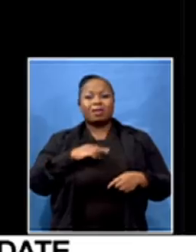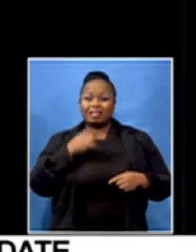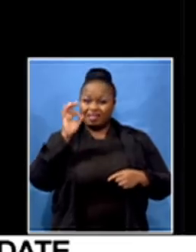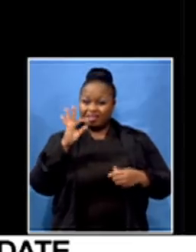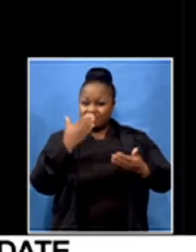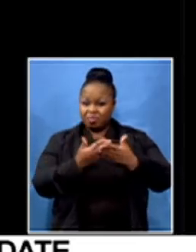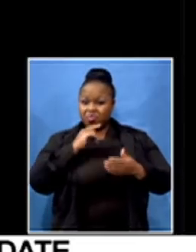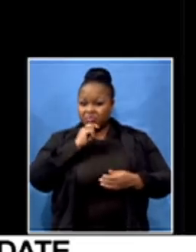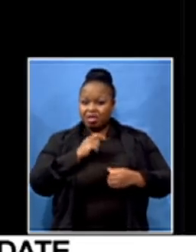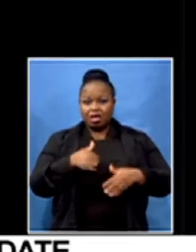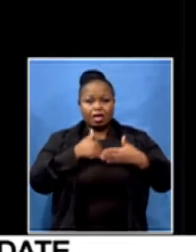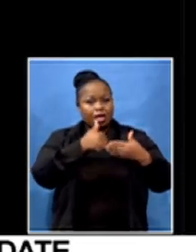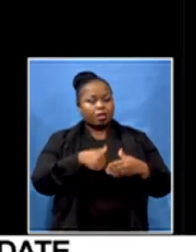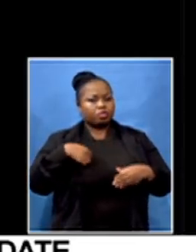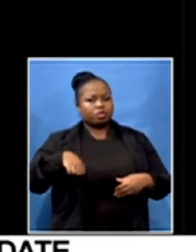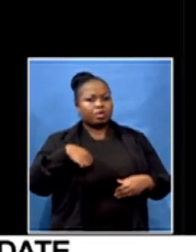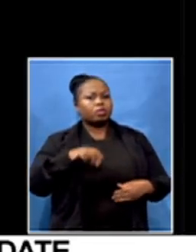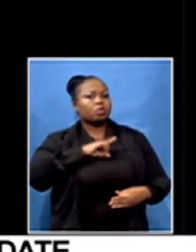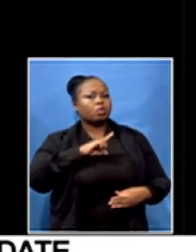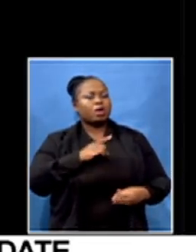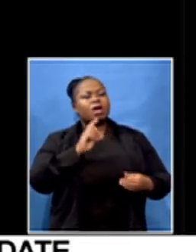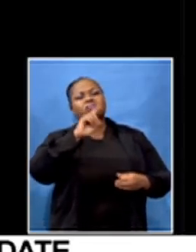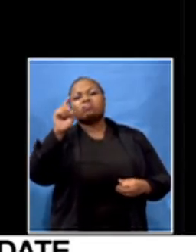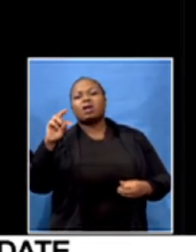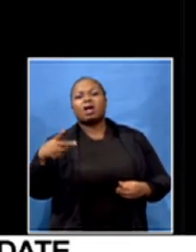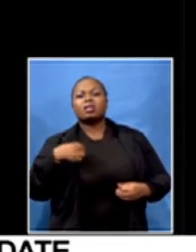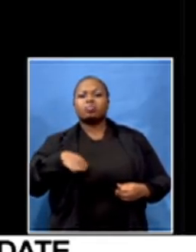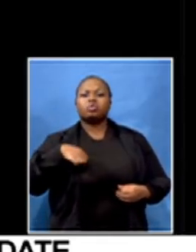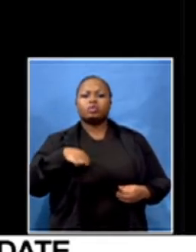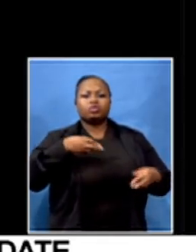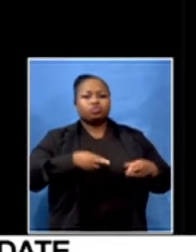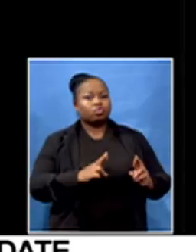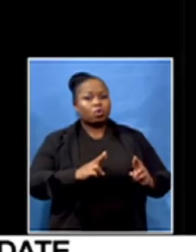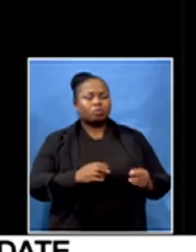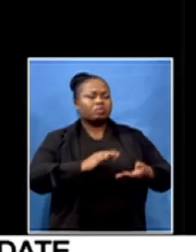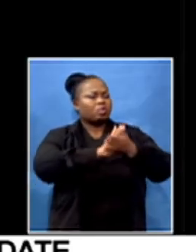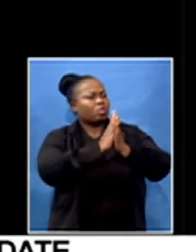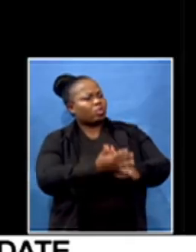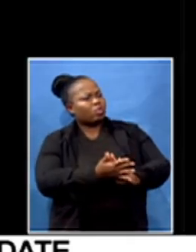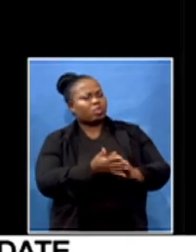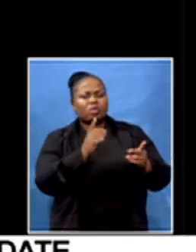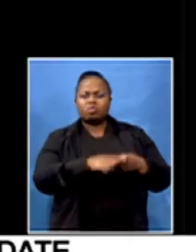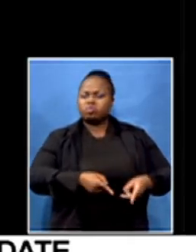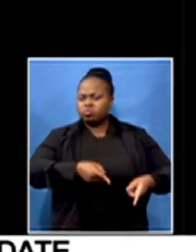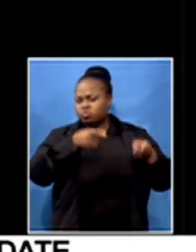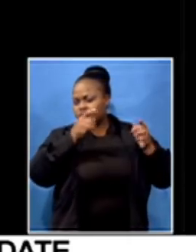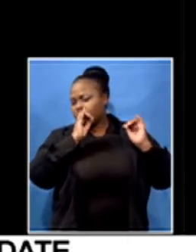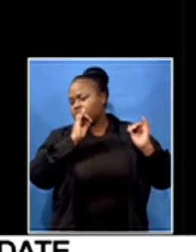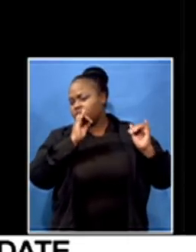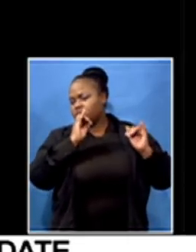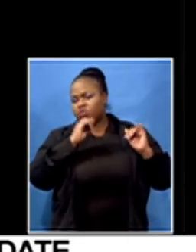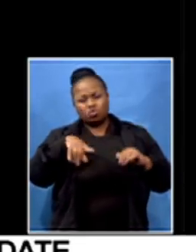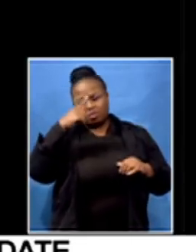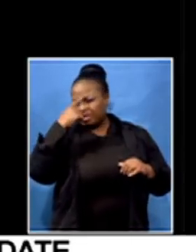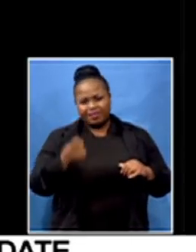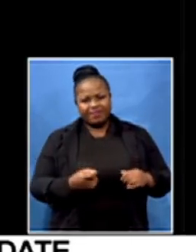assist municipalities. If you go to some municipalities, roads are damaged like you'll never believe.